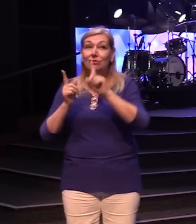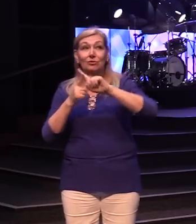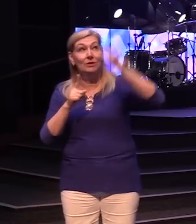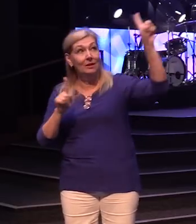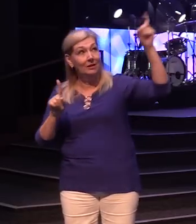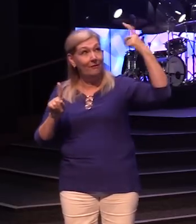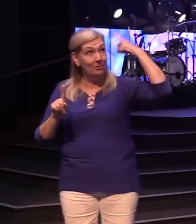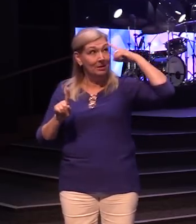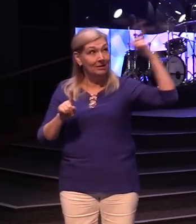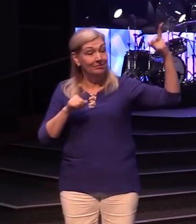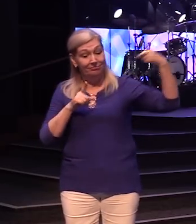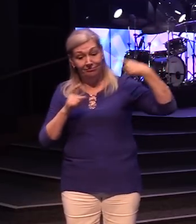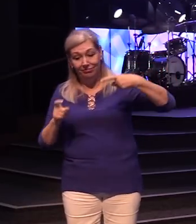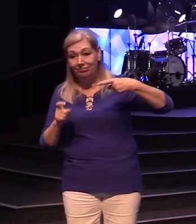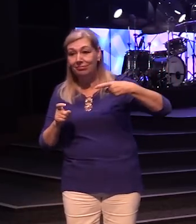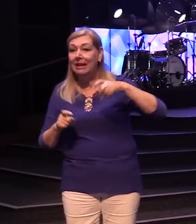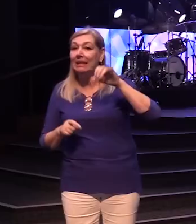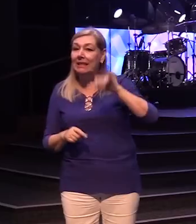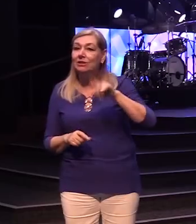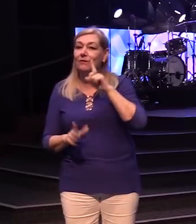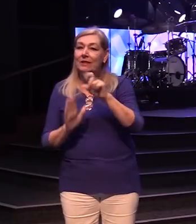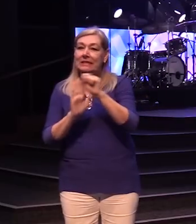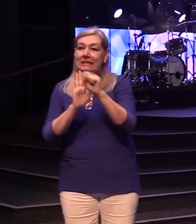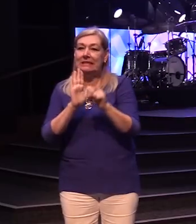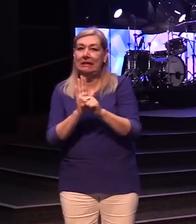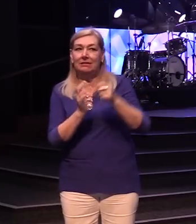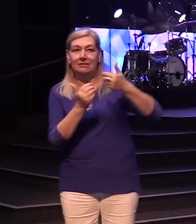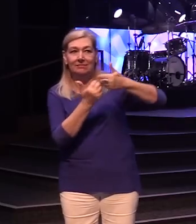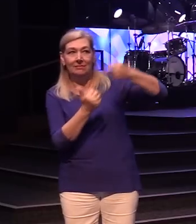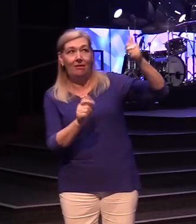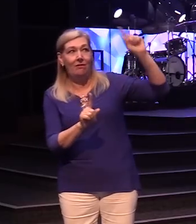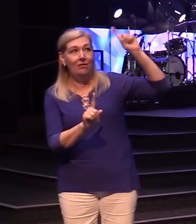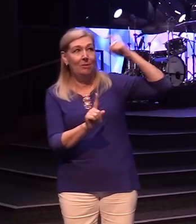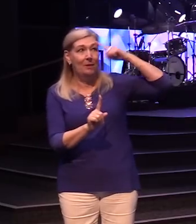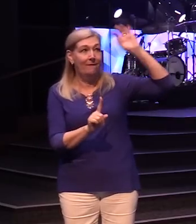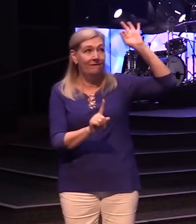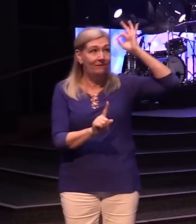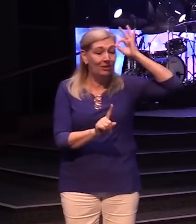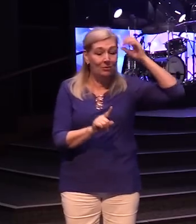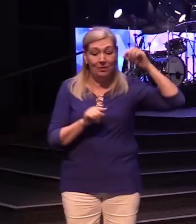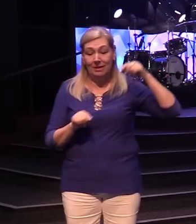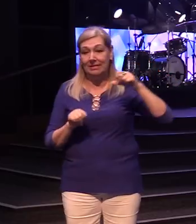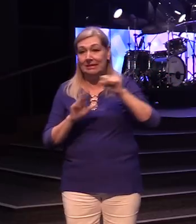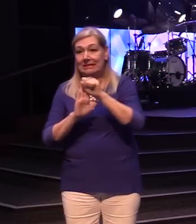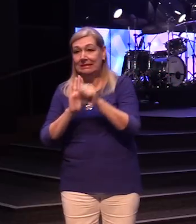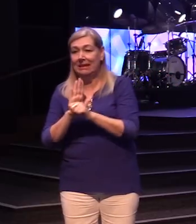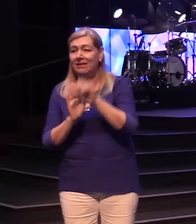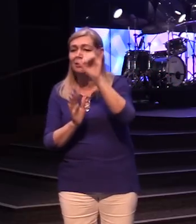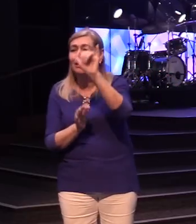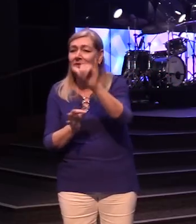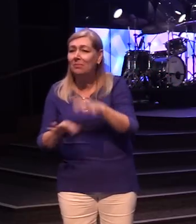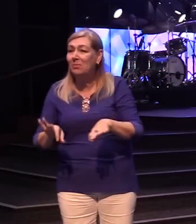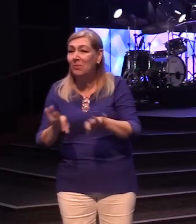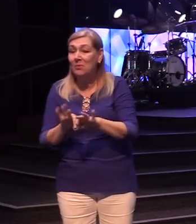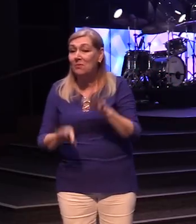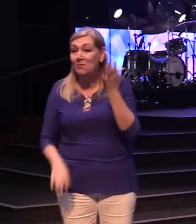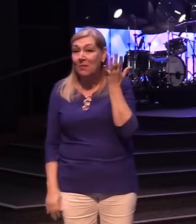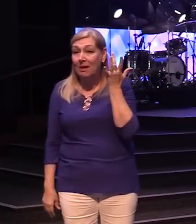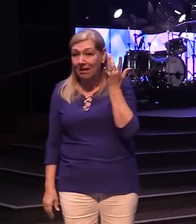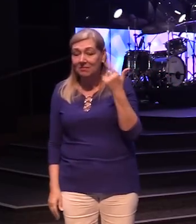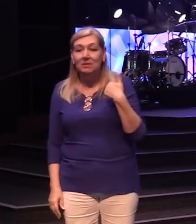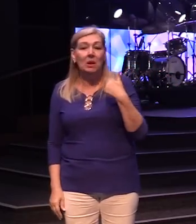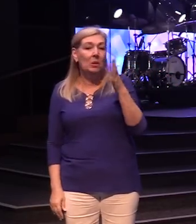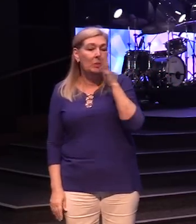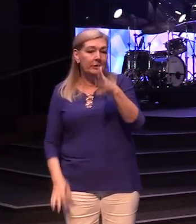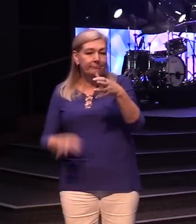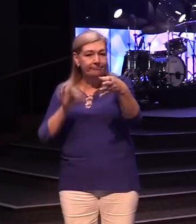government are reserved for the states. Now, that is extremely important. I'm going to come